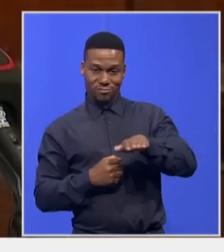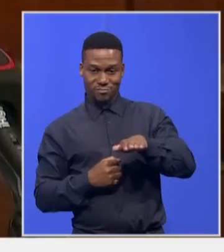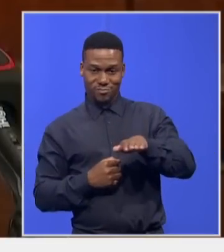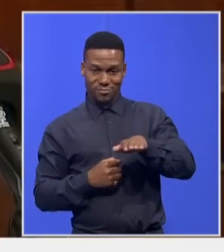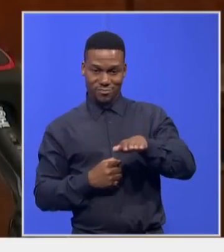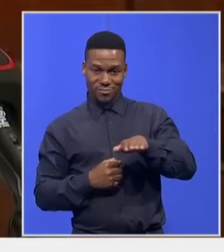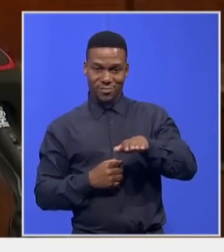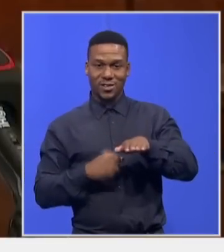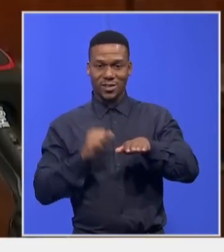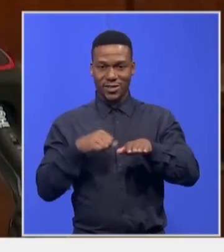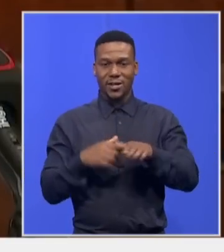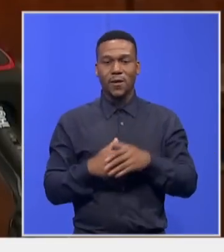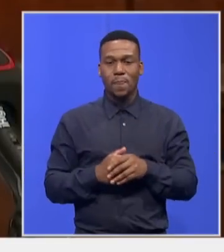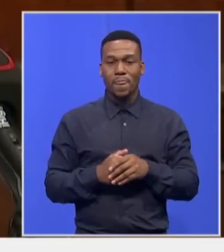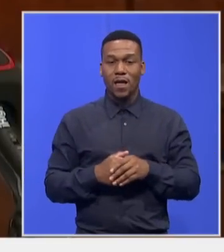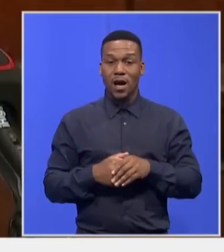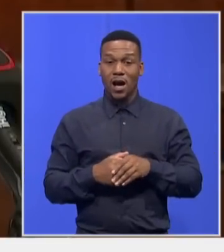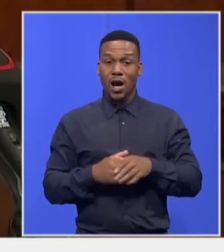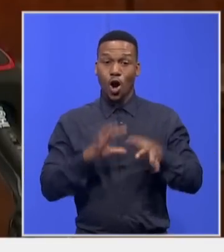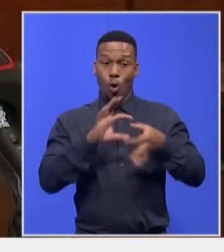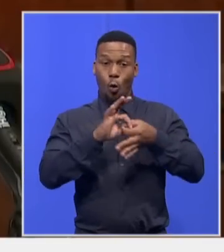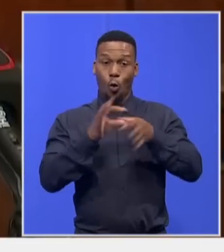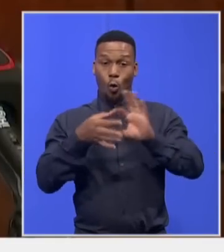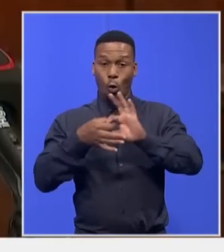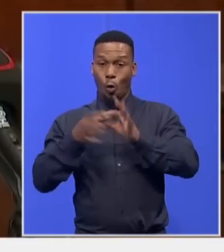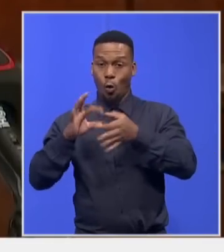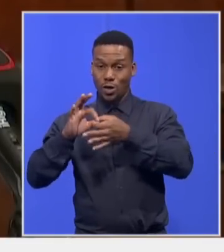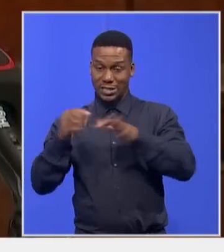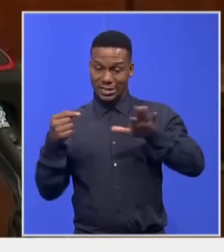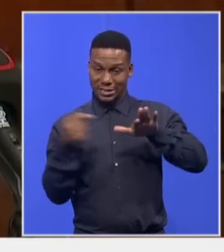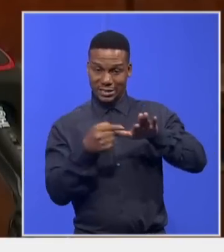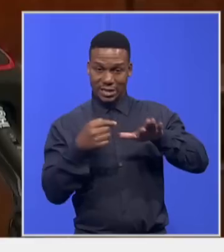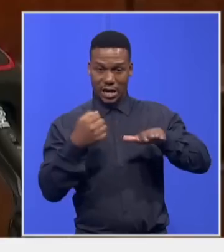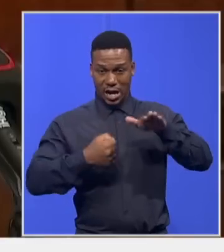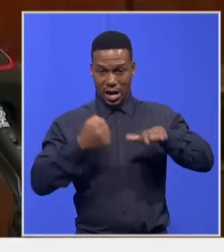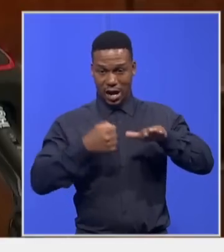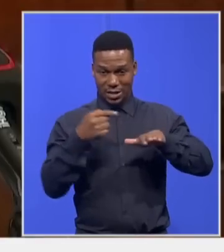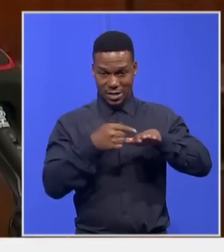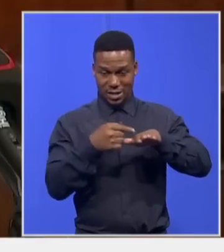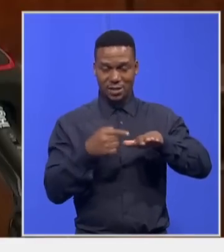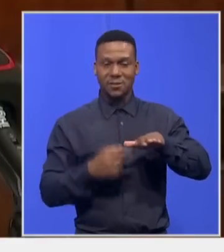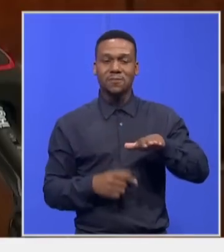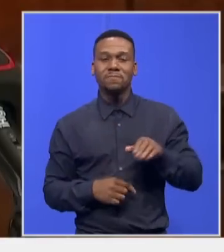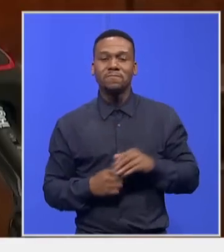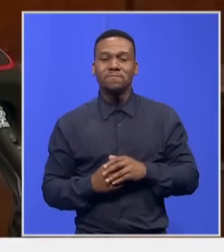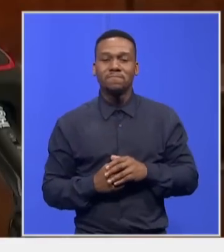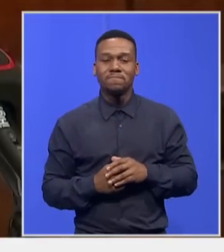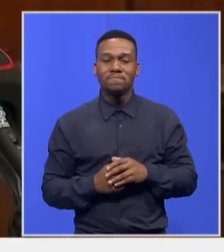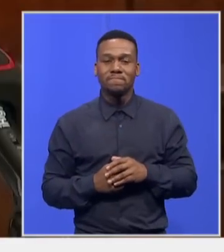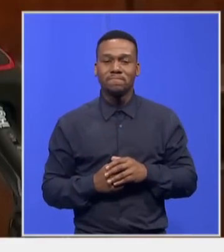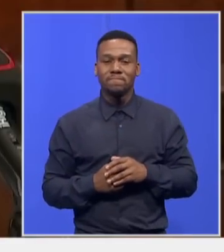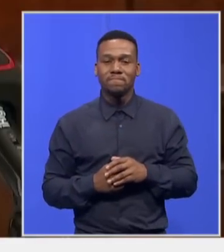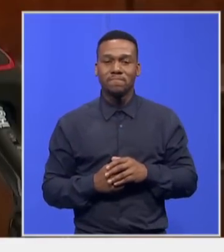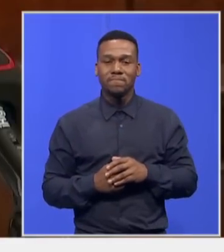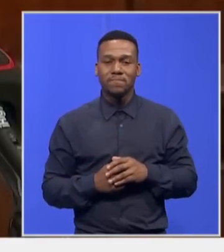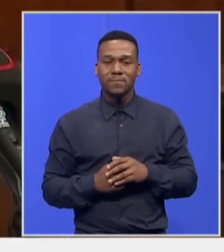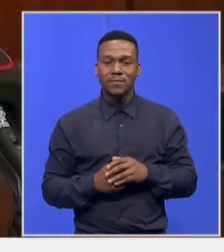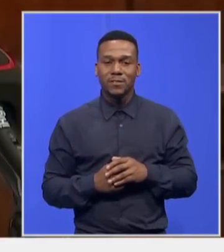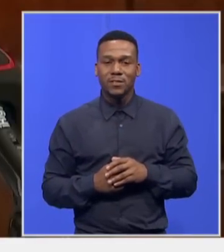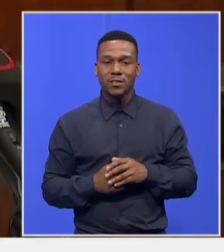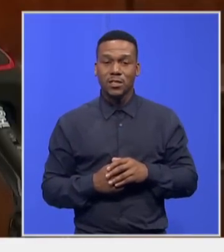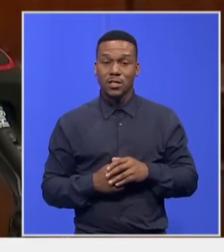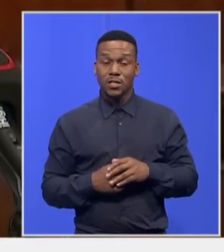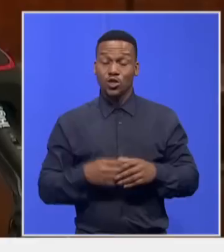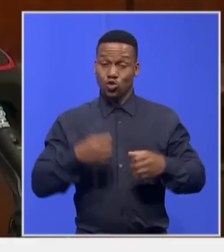Audi. Choice of an Audi is because that's the car I drive. So the original manufacturer